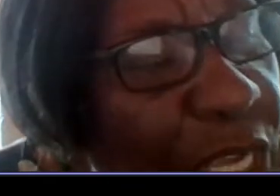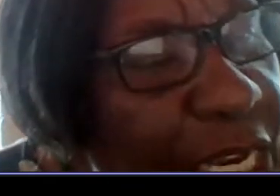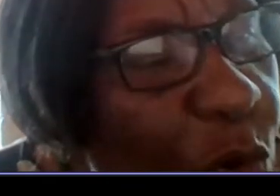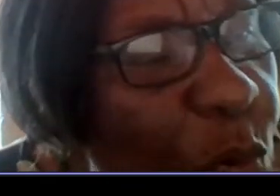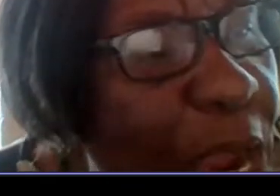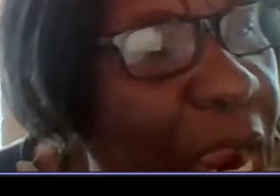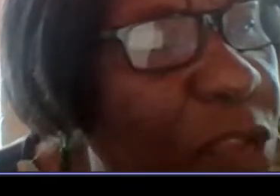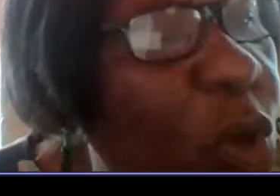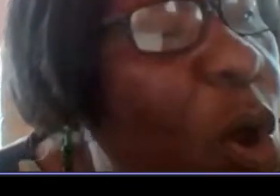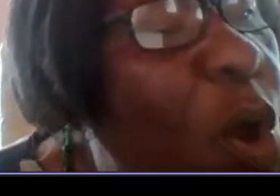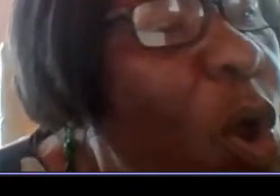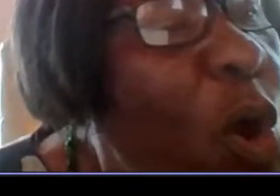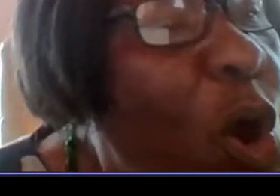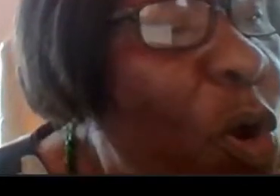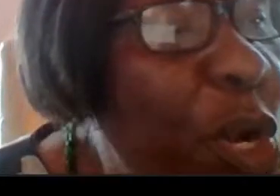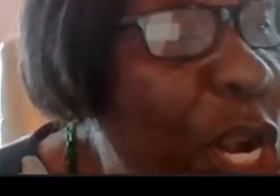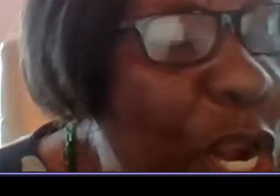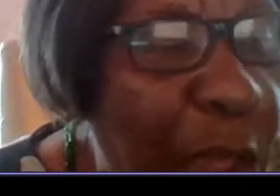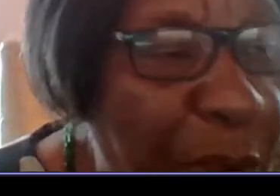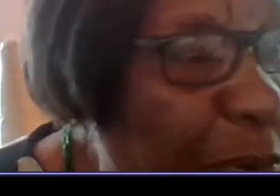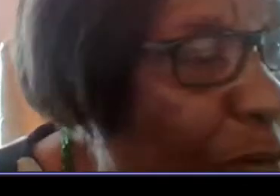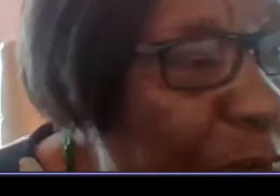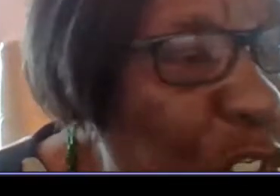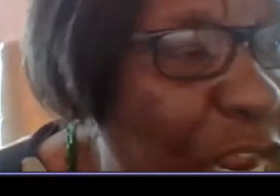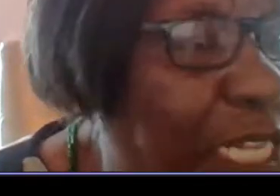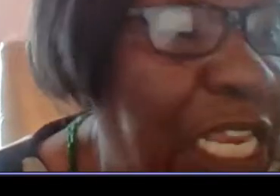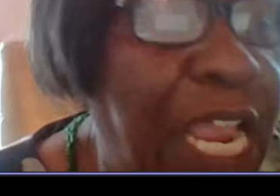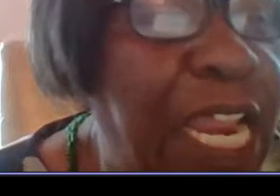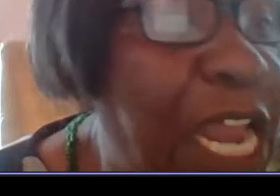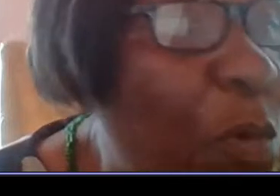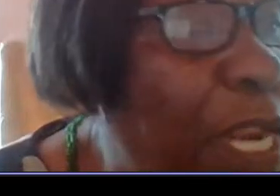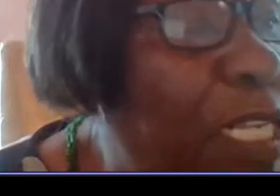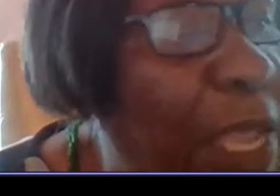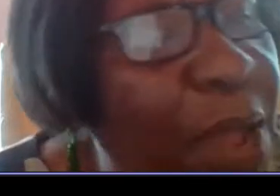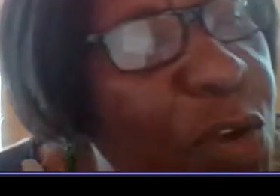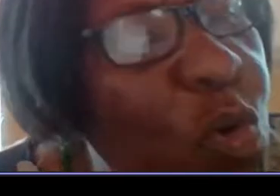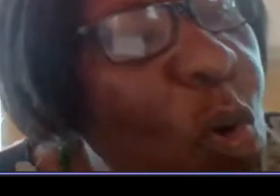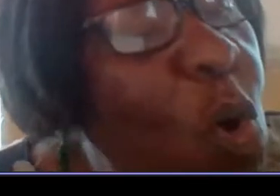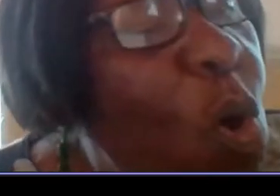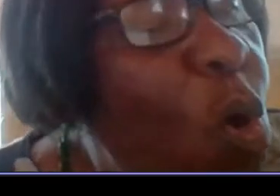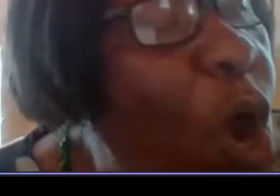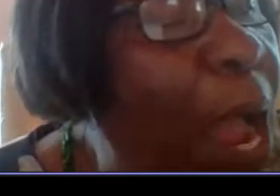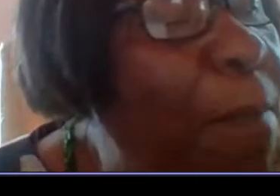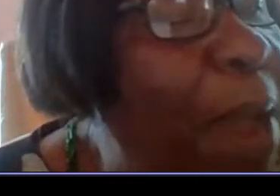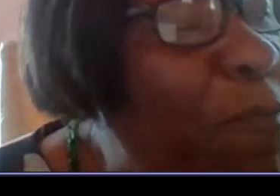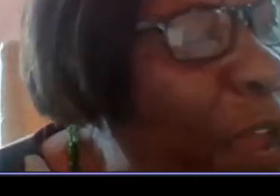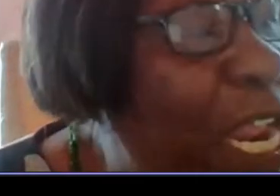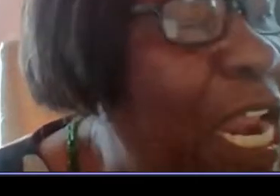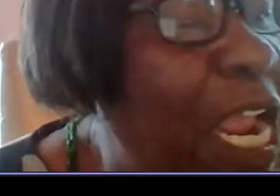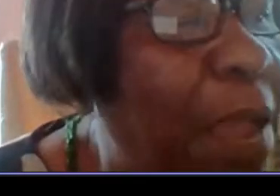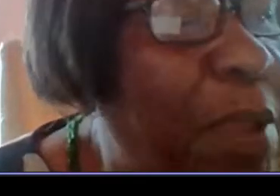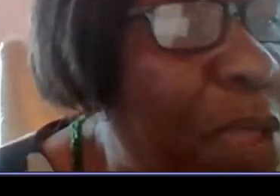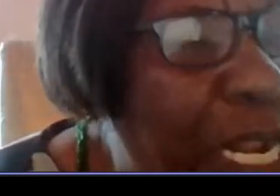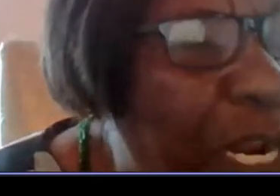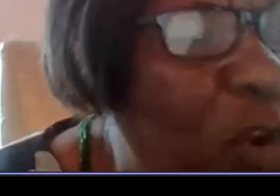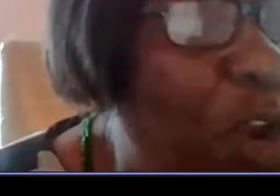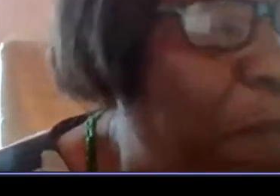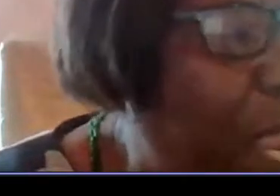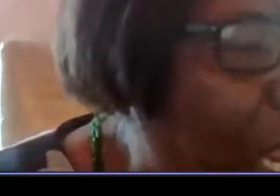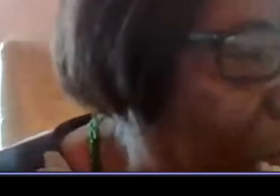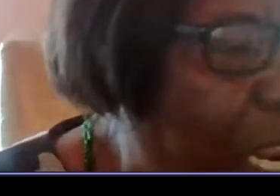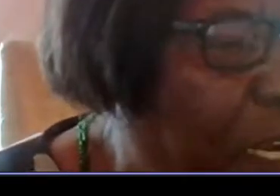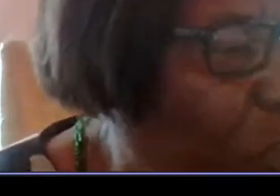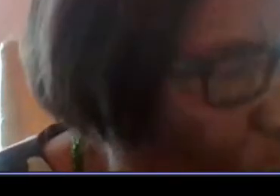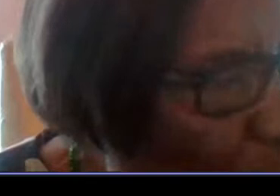honorable Cala uzade ekhuluma ngazo nama professionals eyindaweni zabantu abafanele ngabe behleli